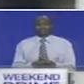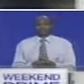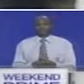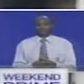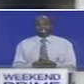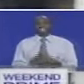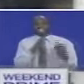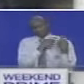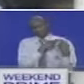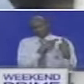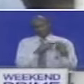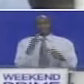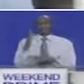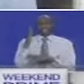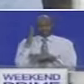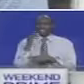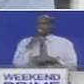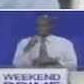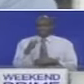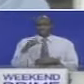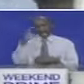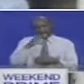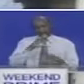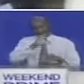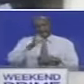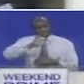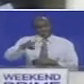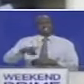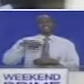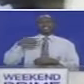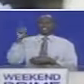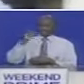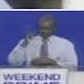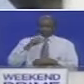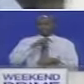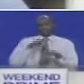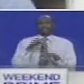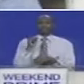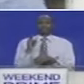Jukumu la usalama si serikali ya kaunti, ni serikali ya Nairobi.